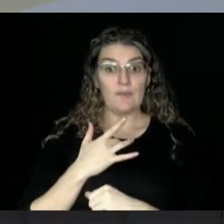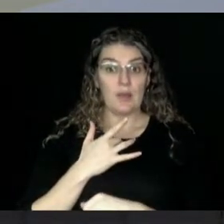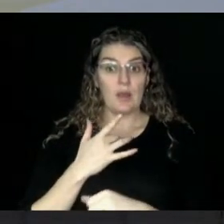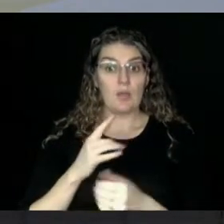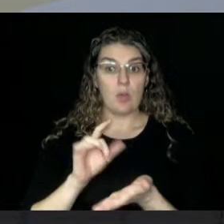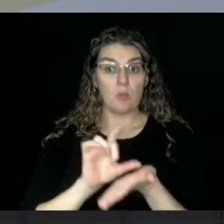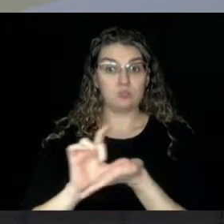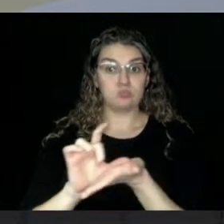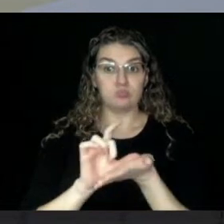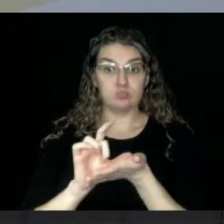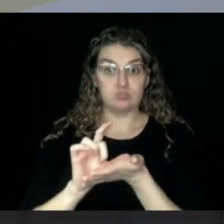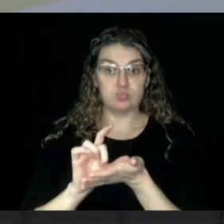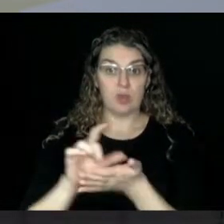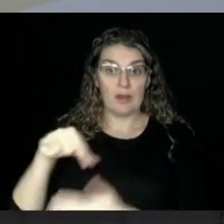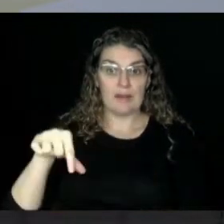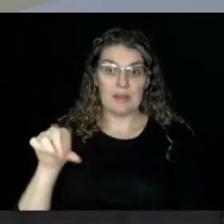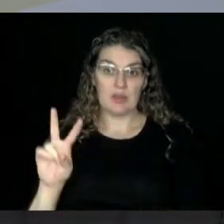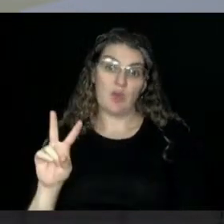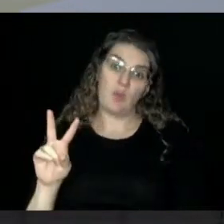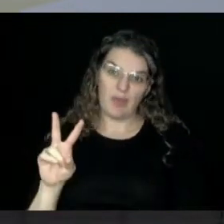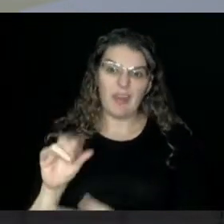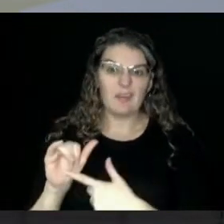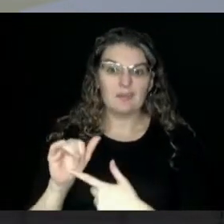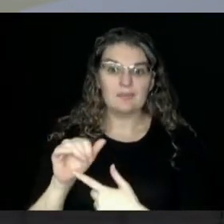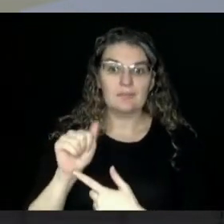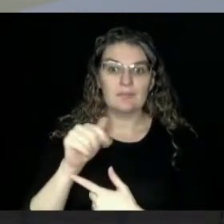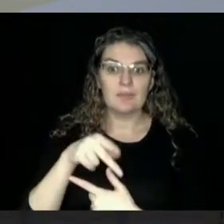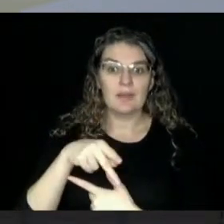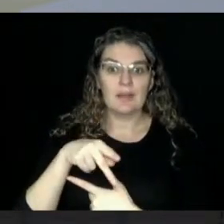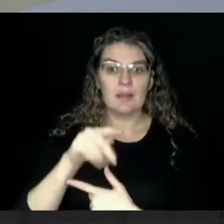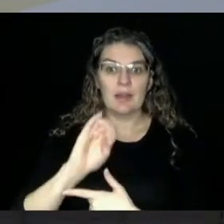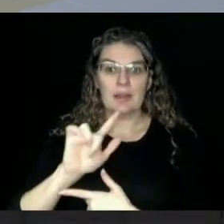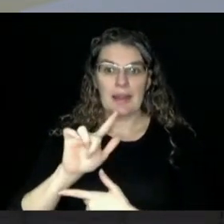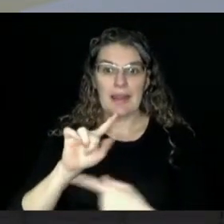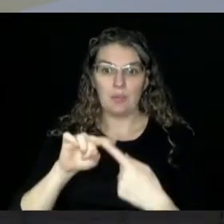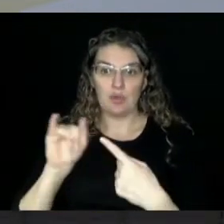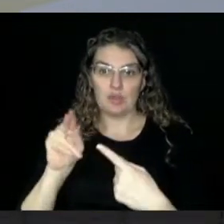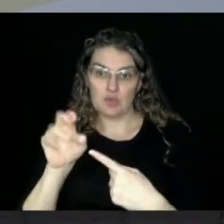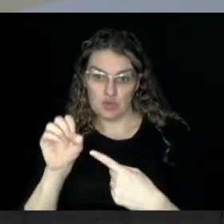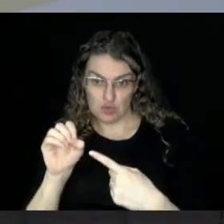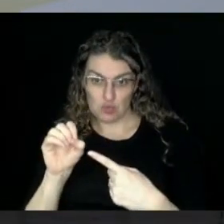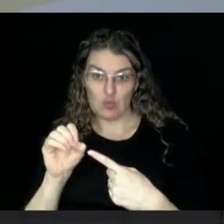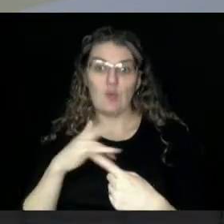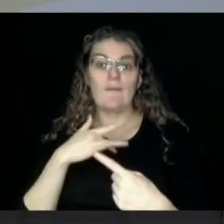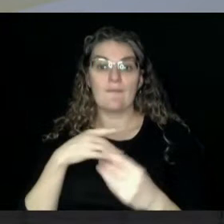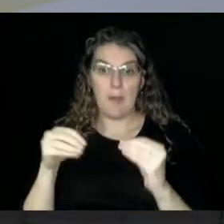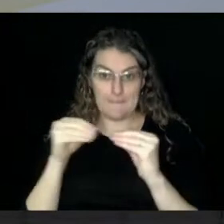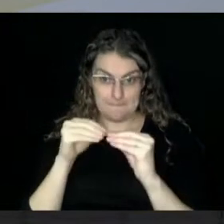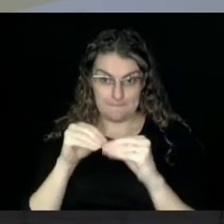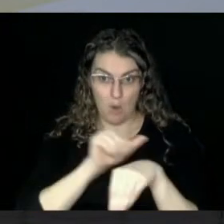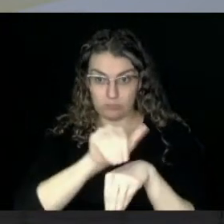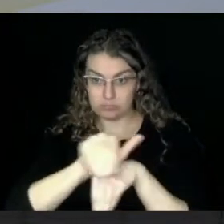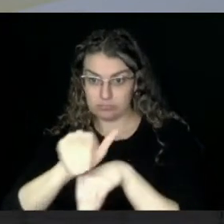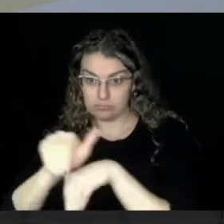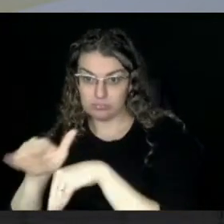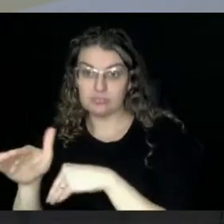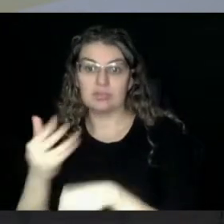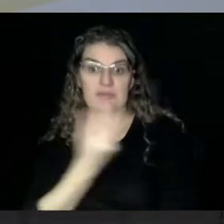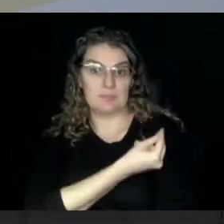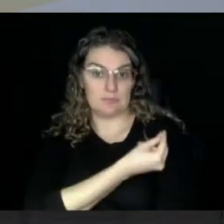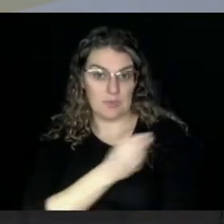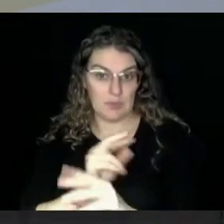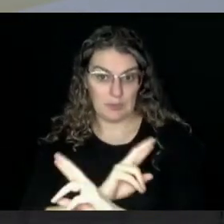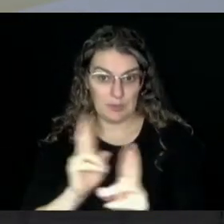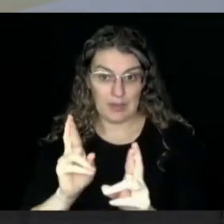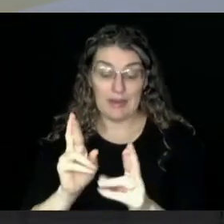the Q2, or the period of April to June. I know we're halfway through Q1, and during the media briefing next week, I will